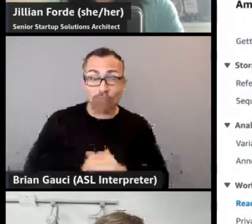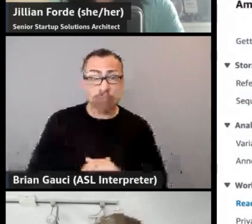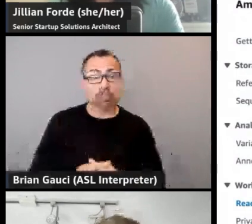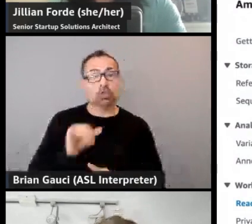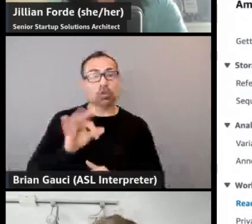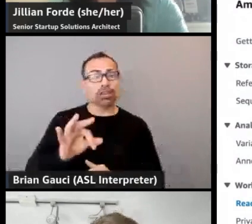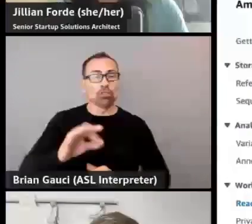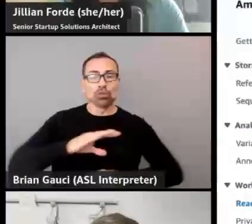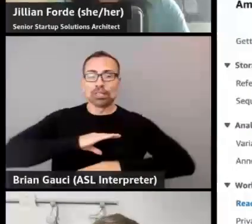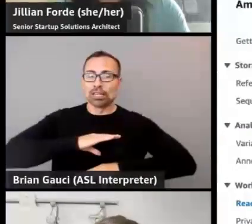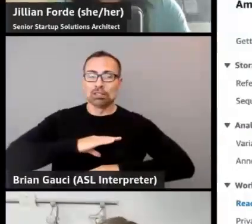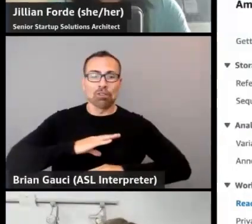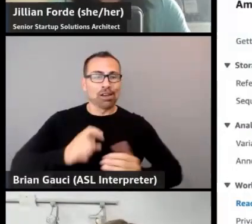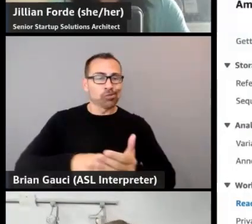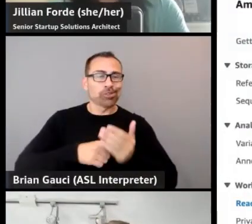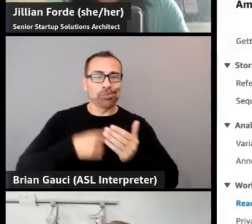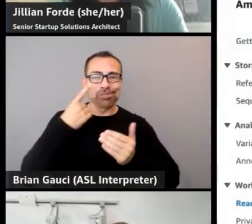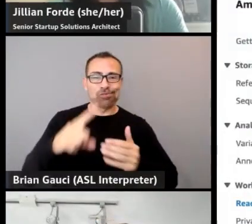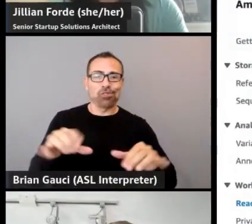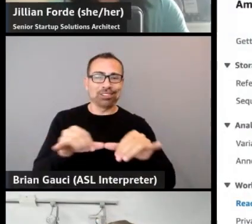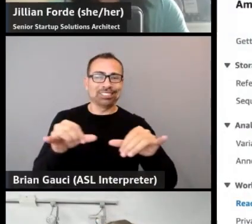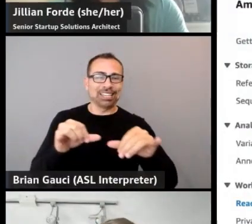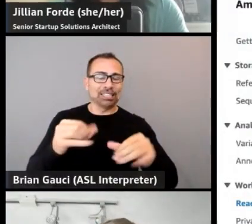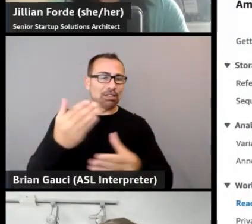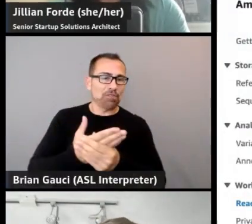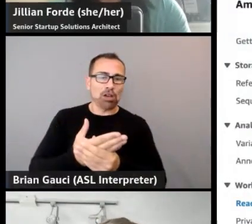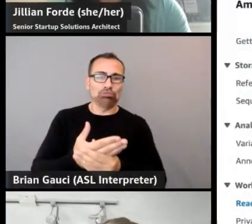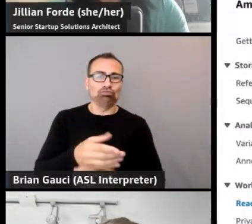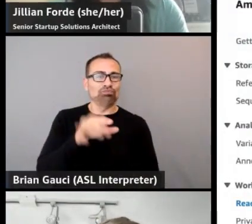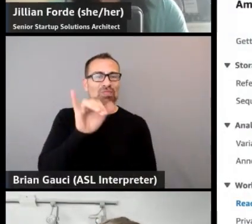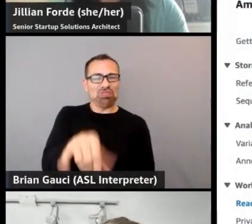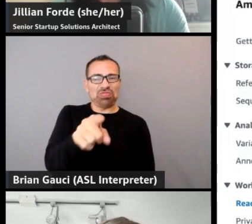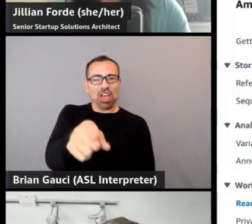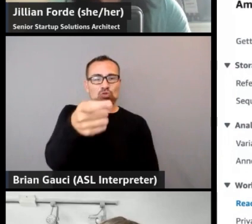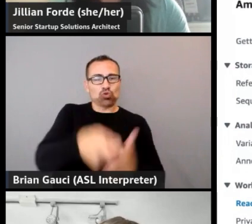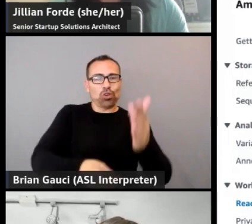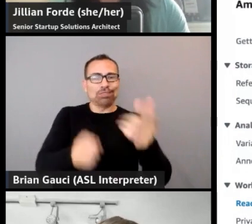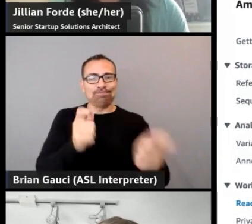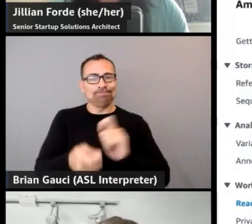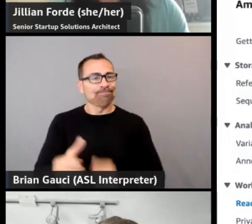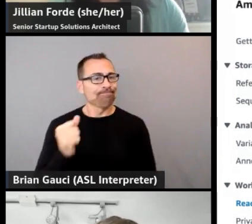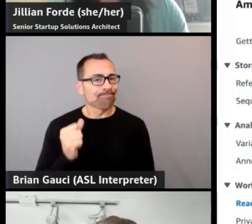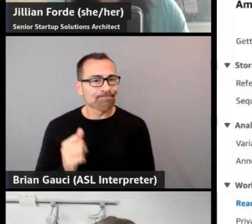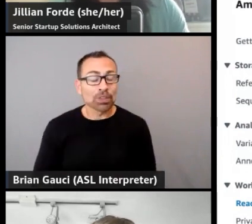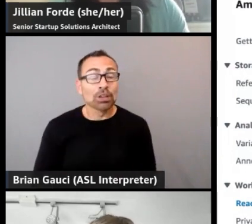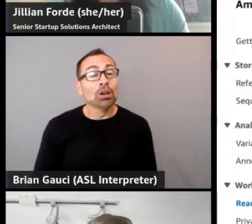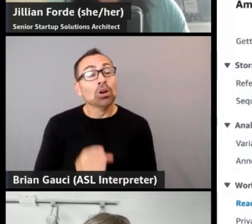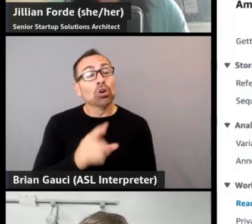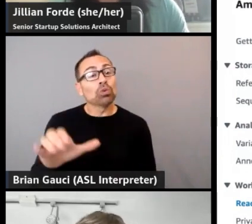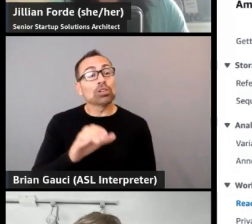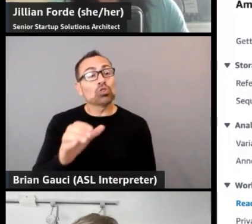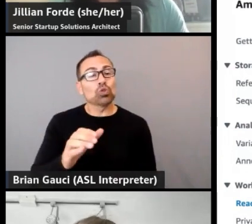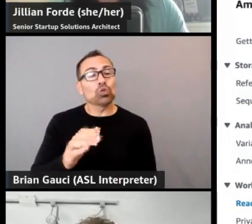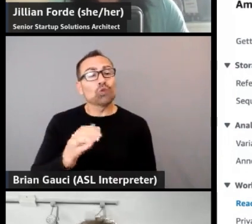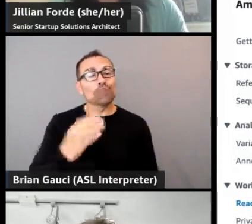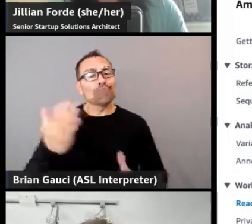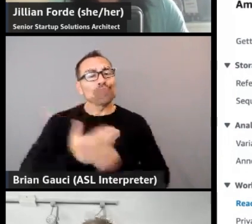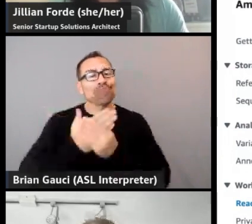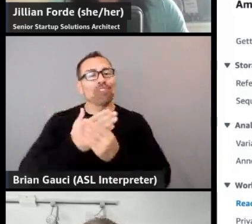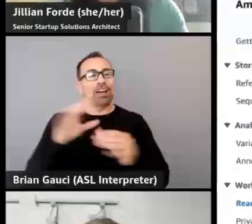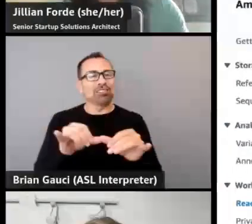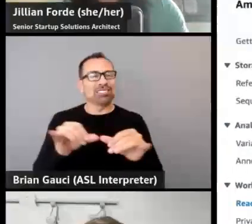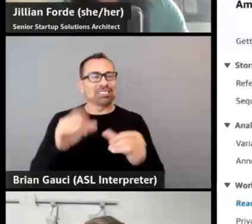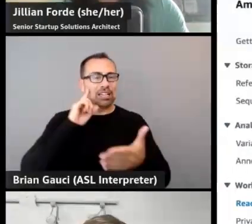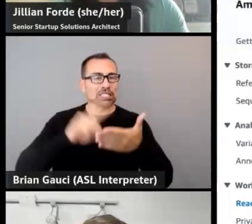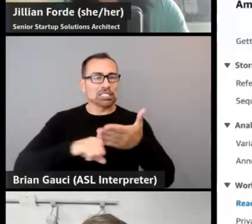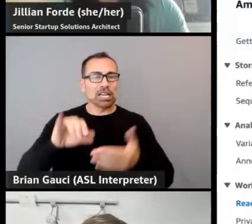size requirement, that's the price that you pay. So we do a file size check. If it doesn't meet the requirement, we'll give you an